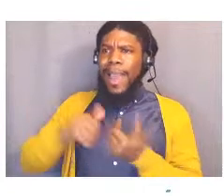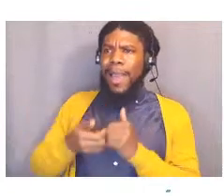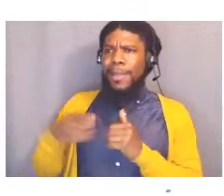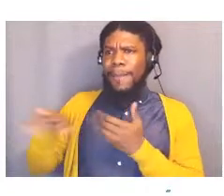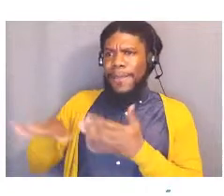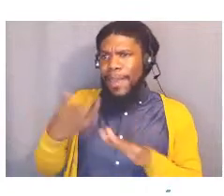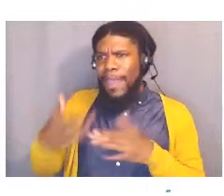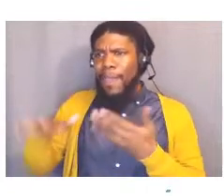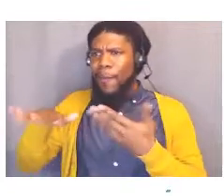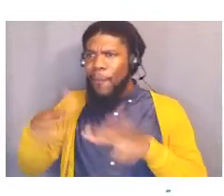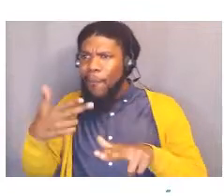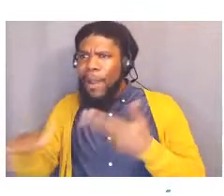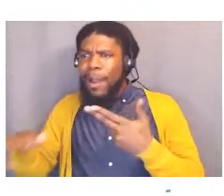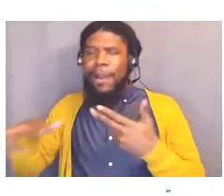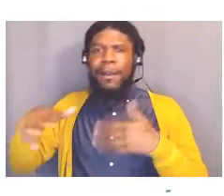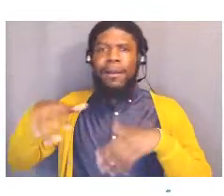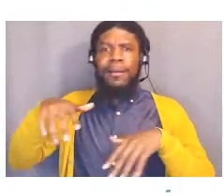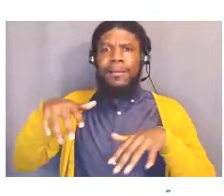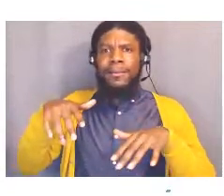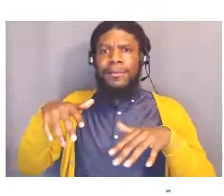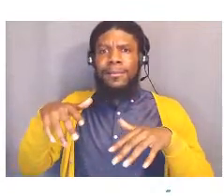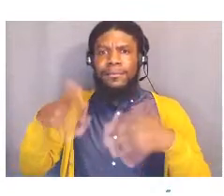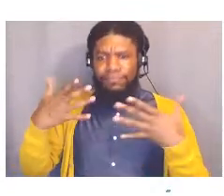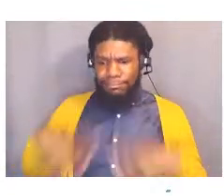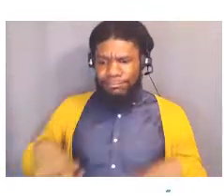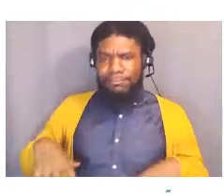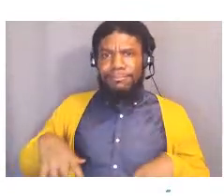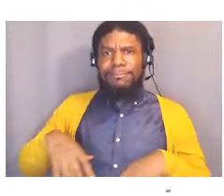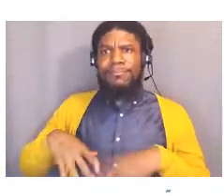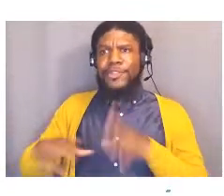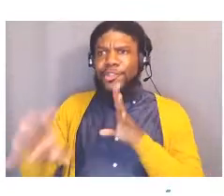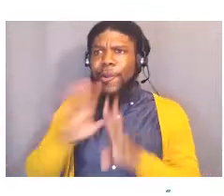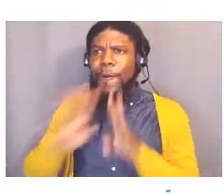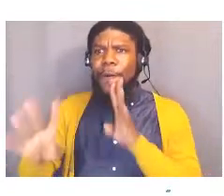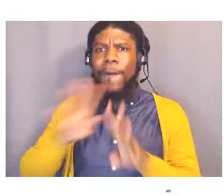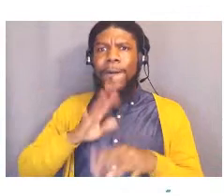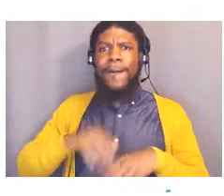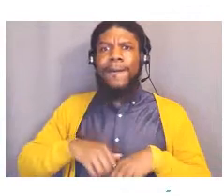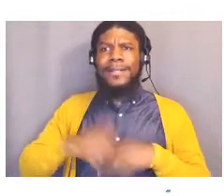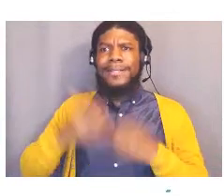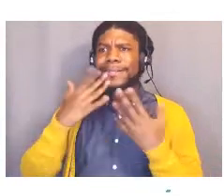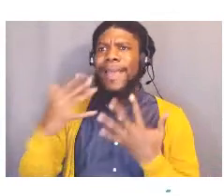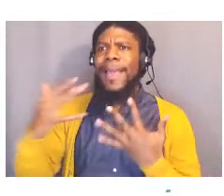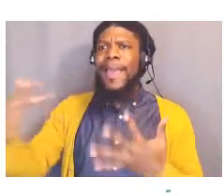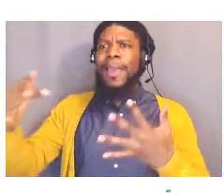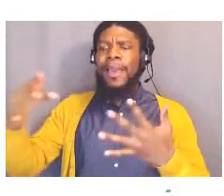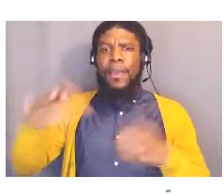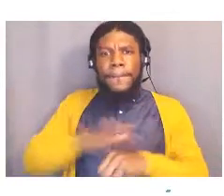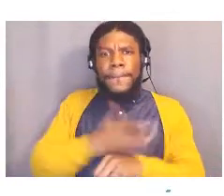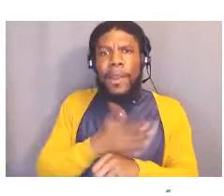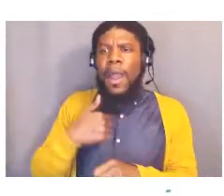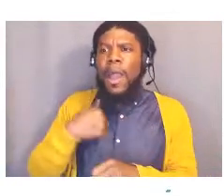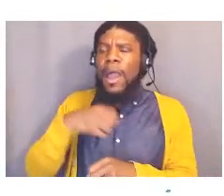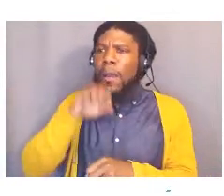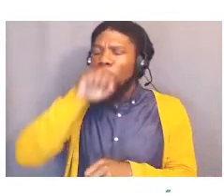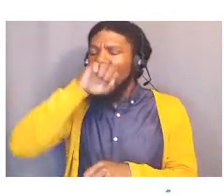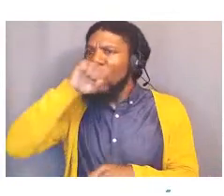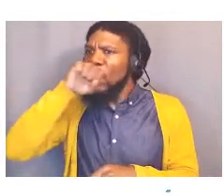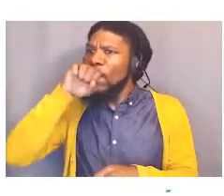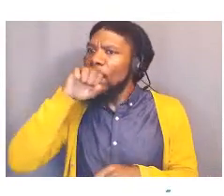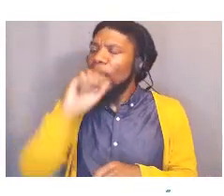the way they talked, their dress, the way they sang, the music. And then I just wrote about all the